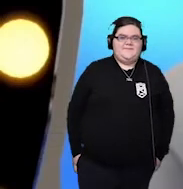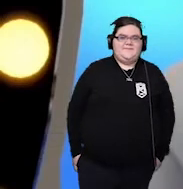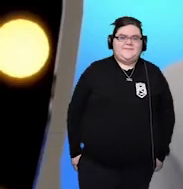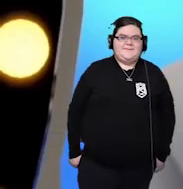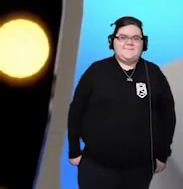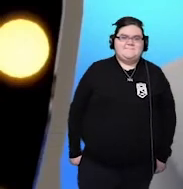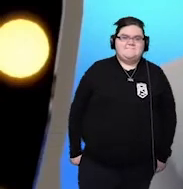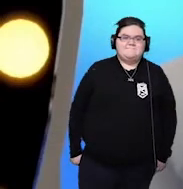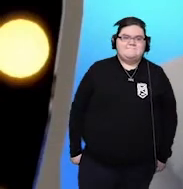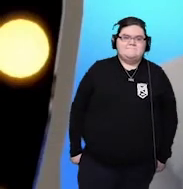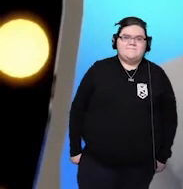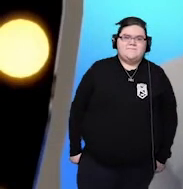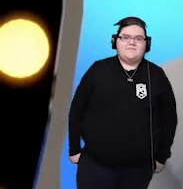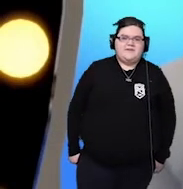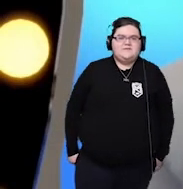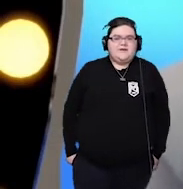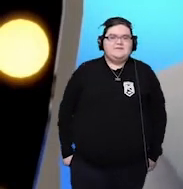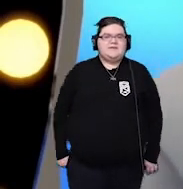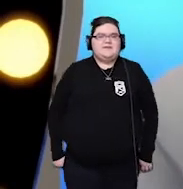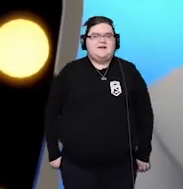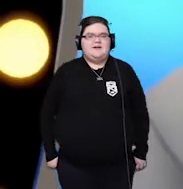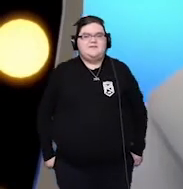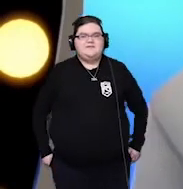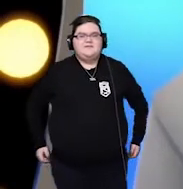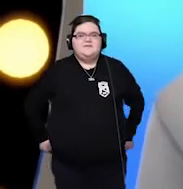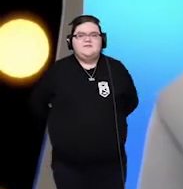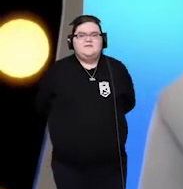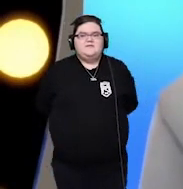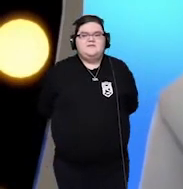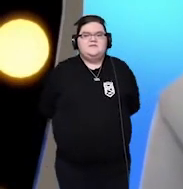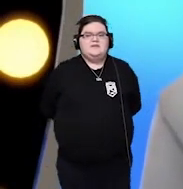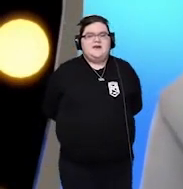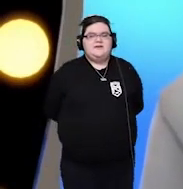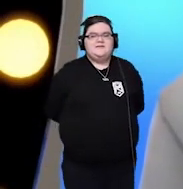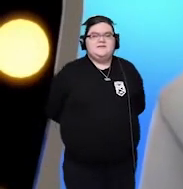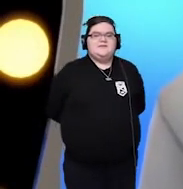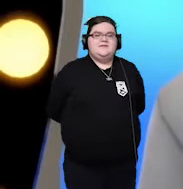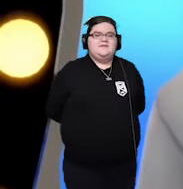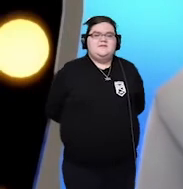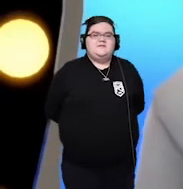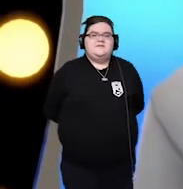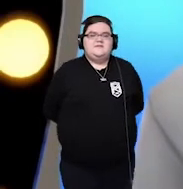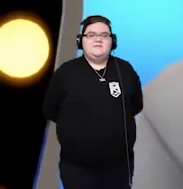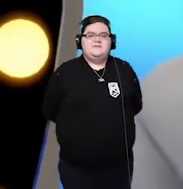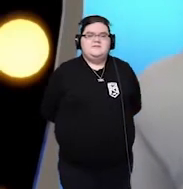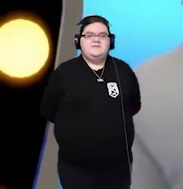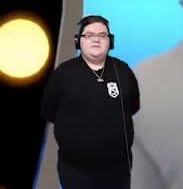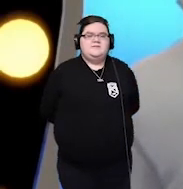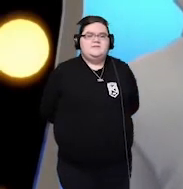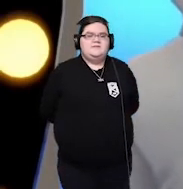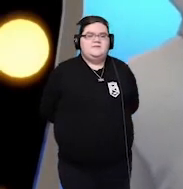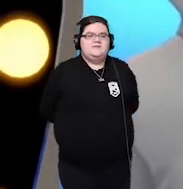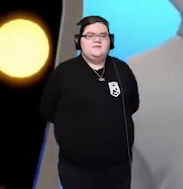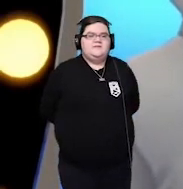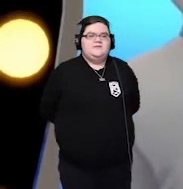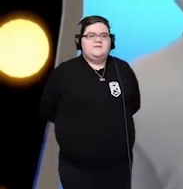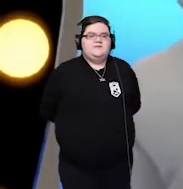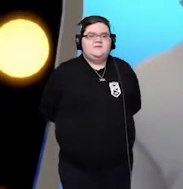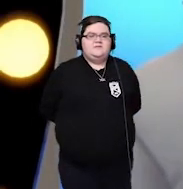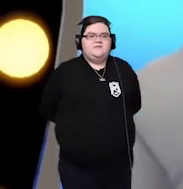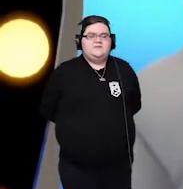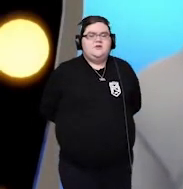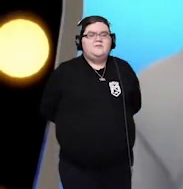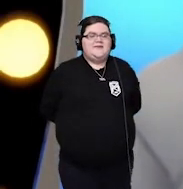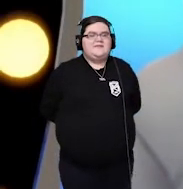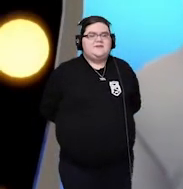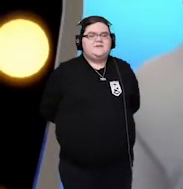Personal assistant. Meetings. That's what I was thinking, yeah. Meetings? Yeah. No, because they wouldn't do the meeting, would they? They didn't do the